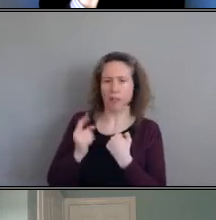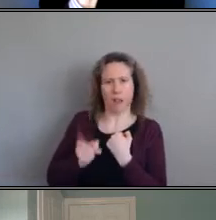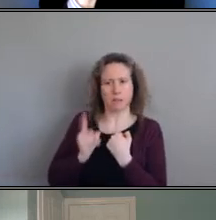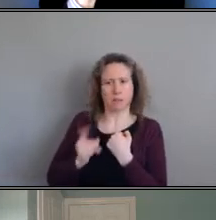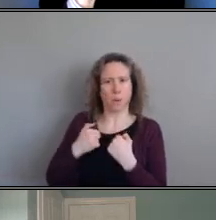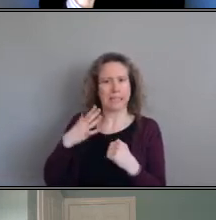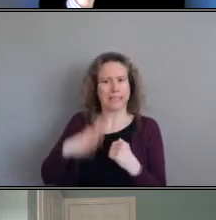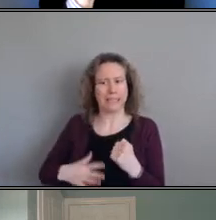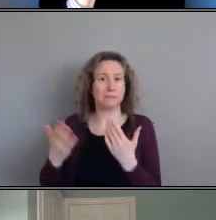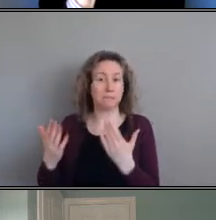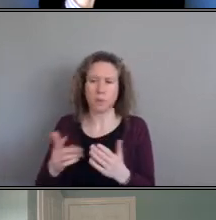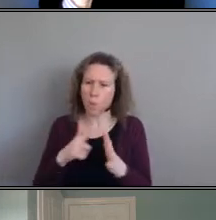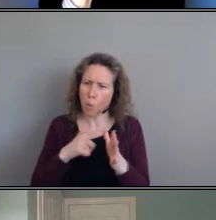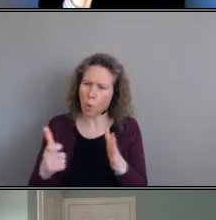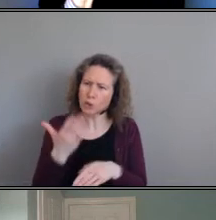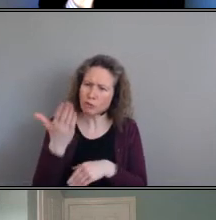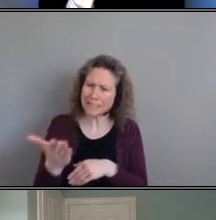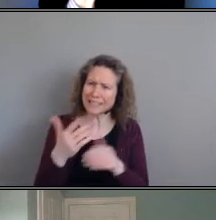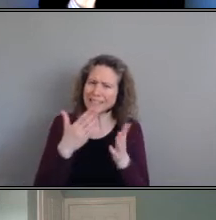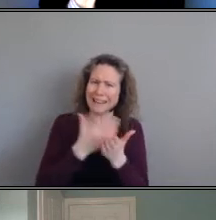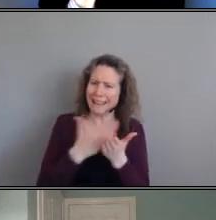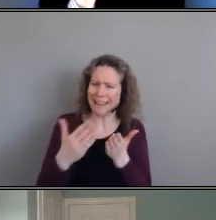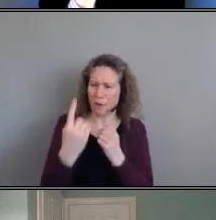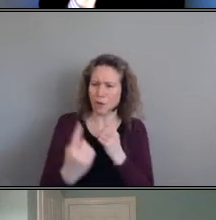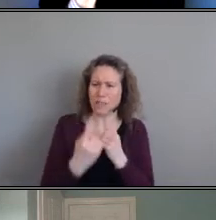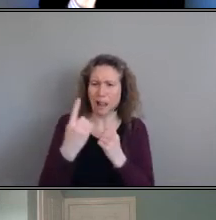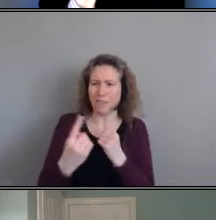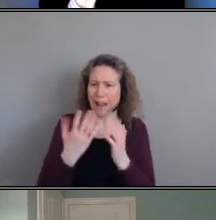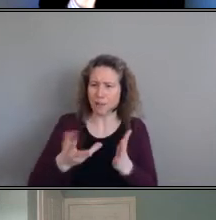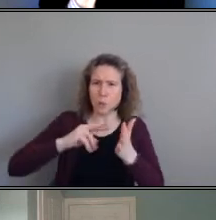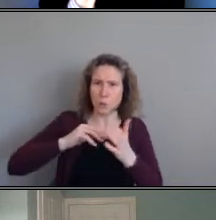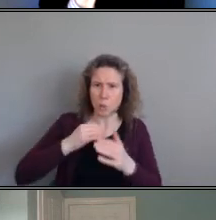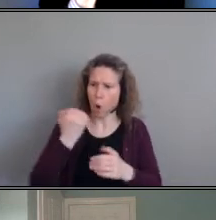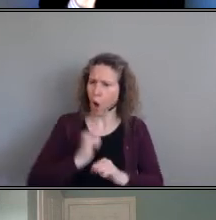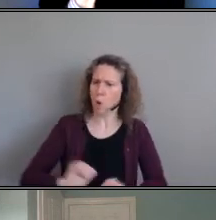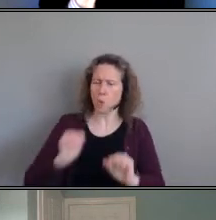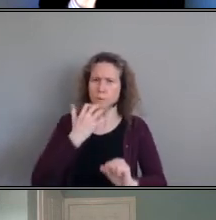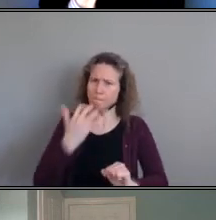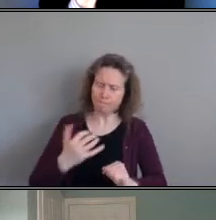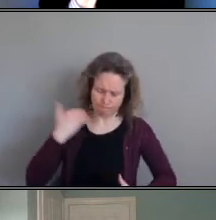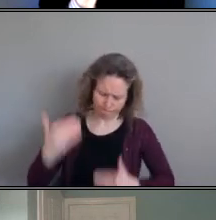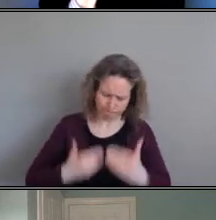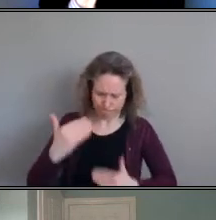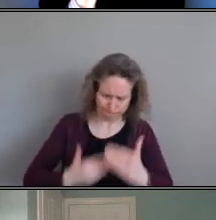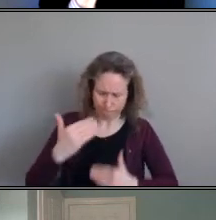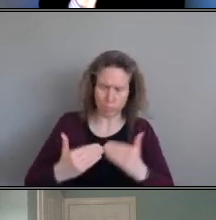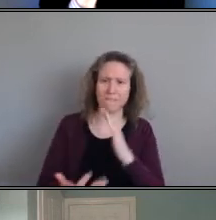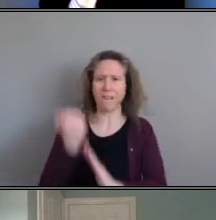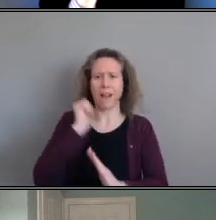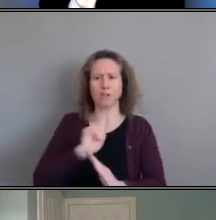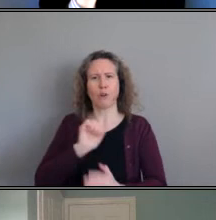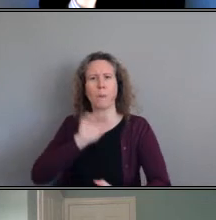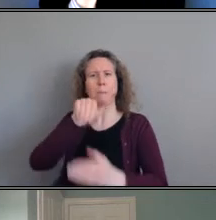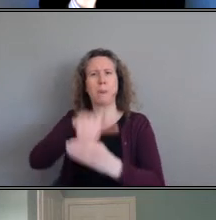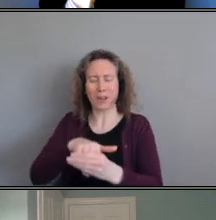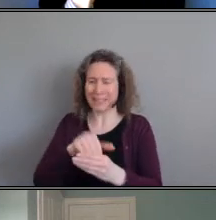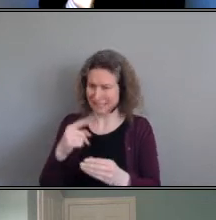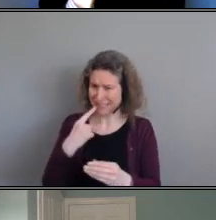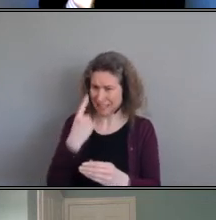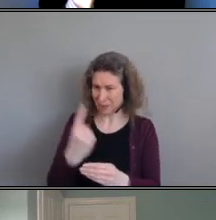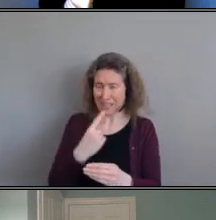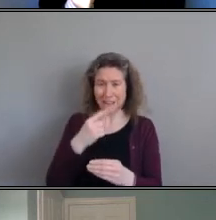Thank you. Audrey, clearly you had to plough your own furrow in order to find your sense of belonging. It took you, as you said earlier,